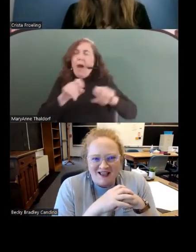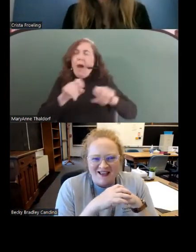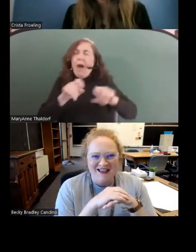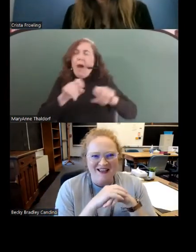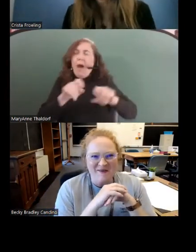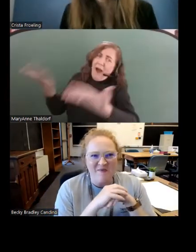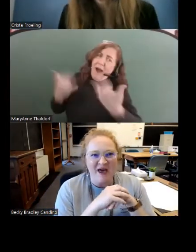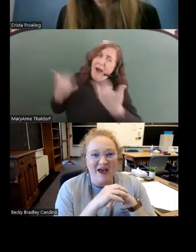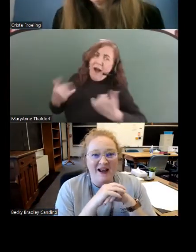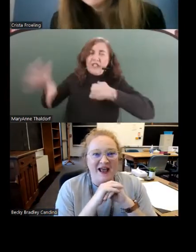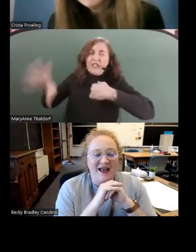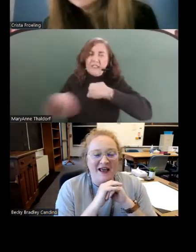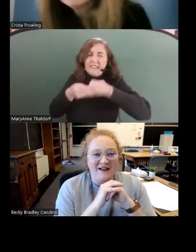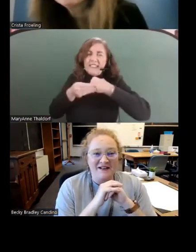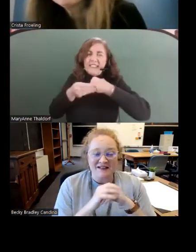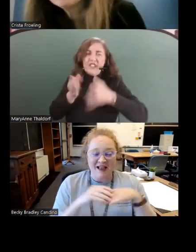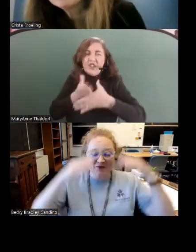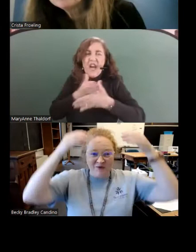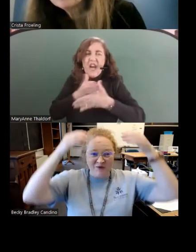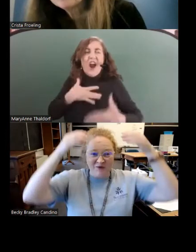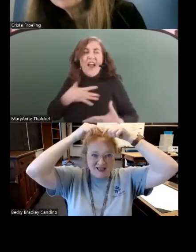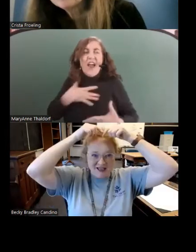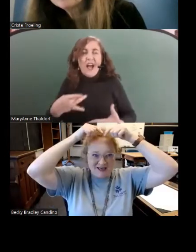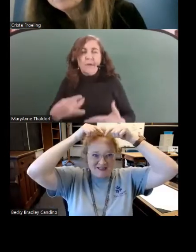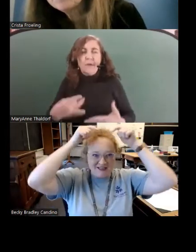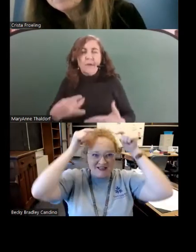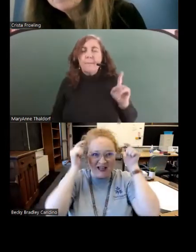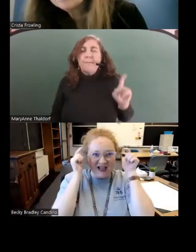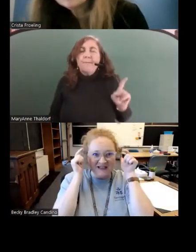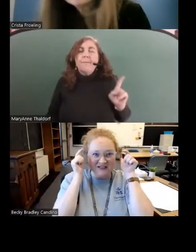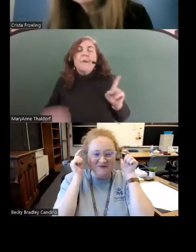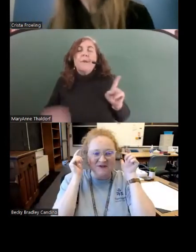you. But when a kid